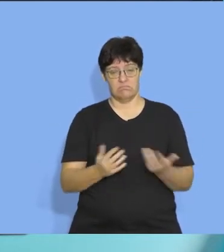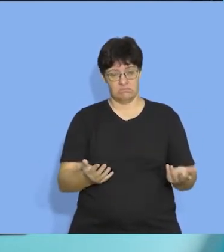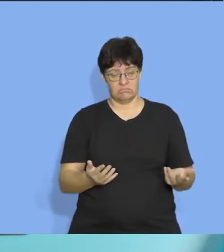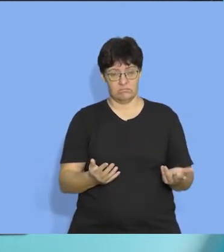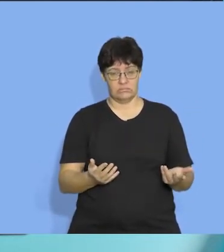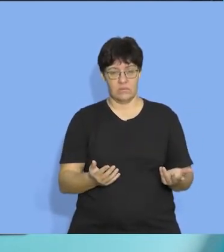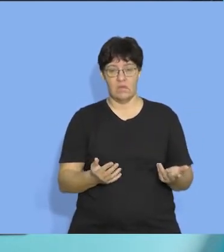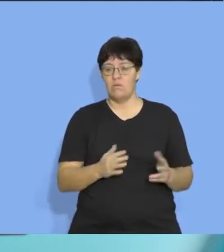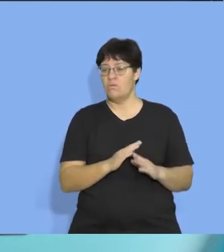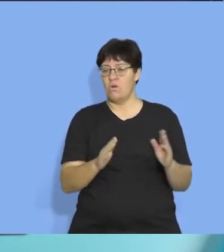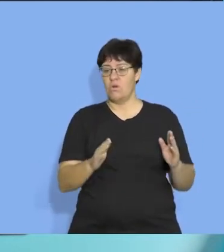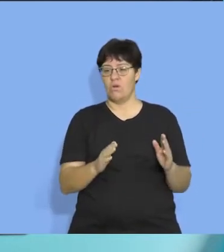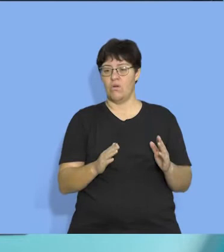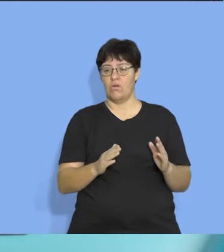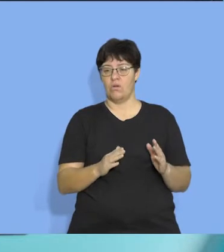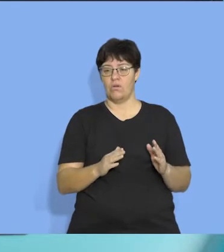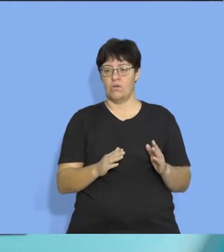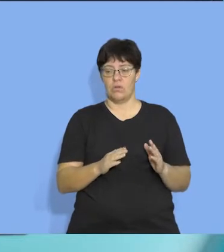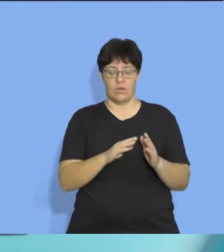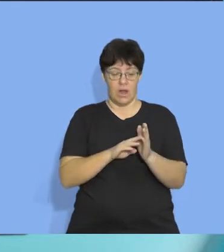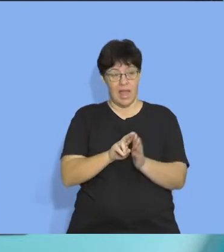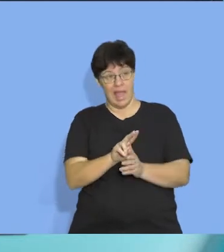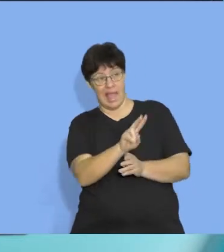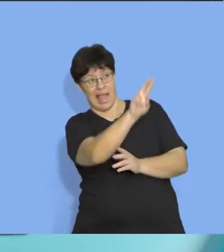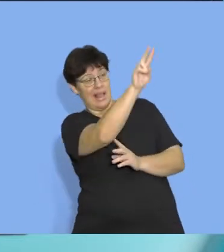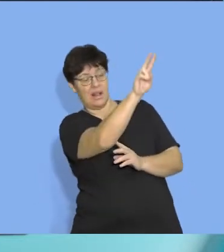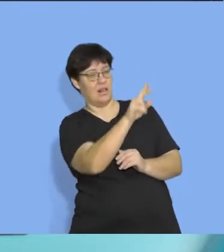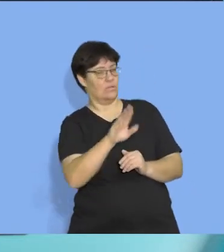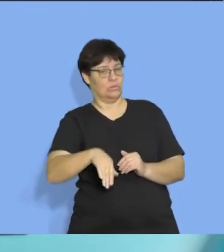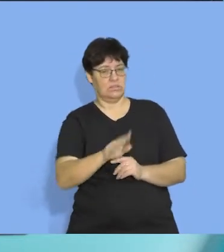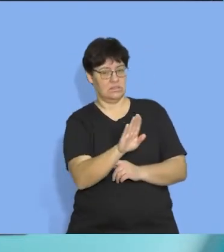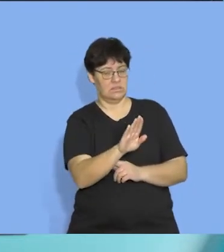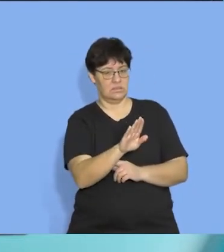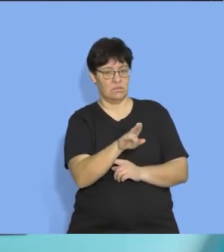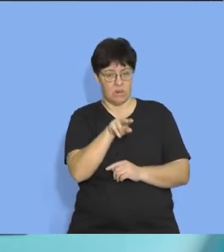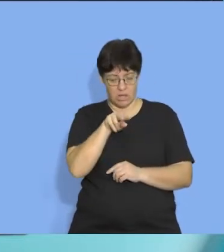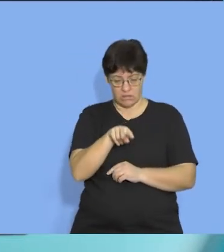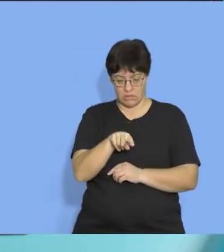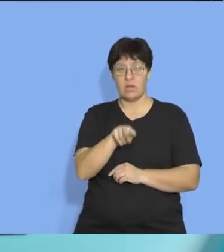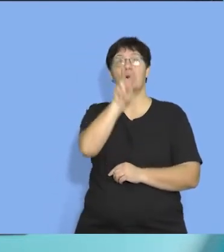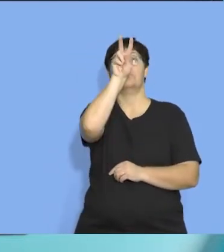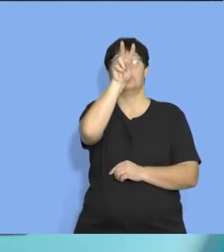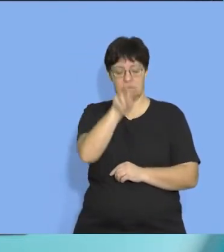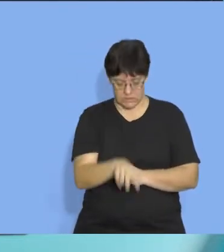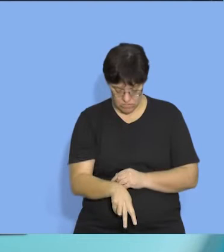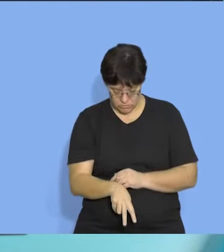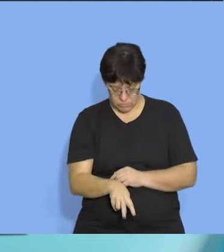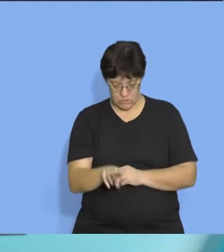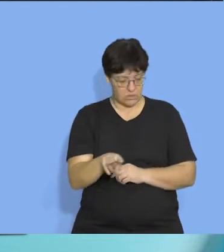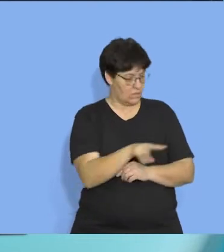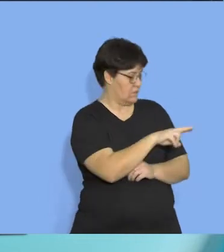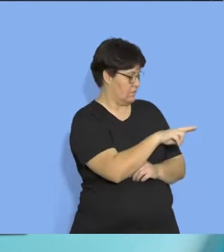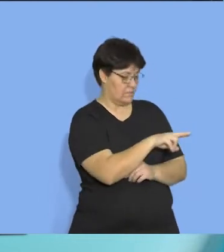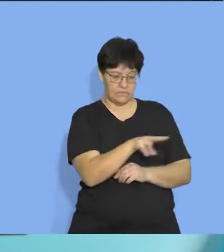down. We're not going to take something that's going to go at an angle. Not yet. We'll add that in later. So motion in